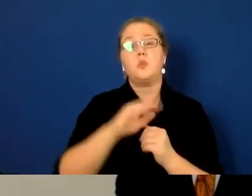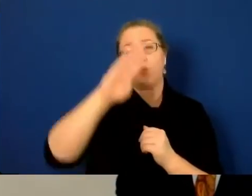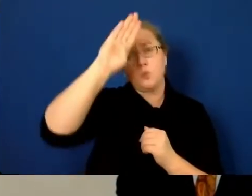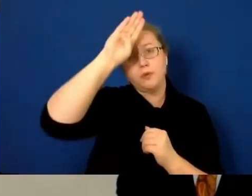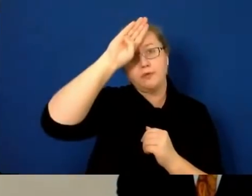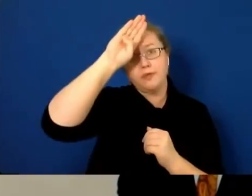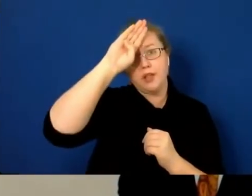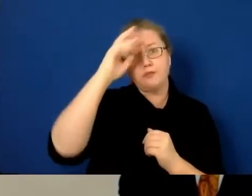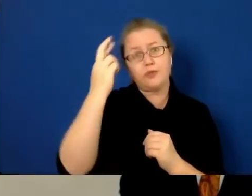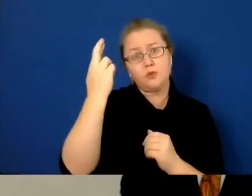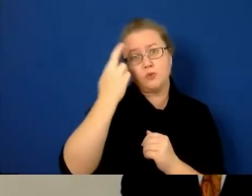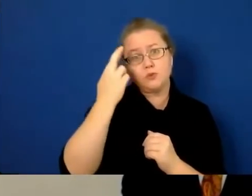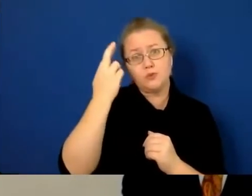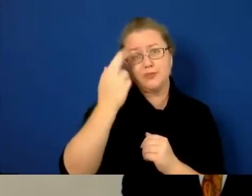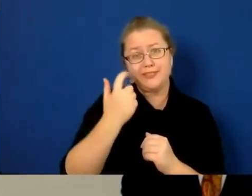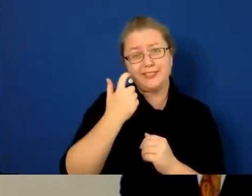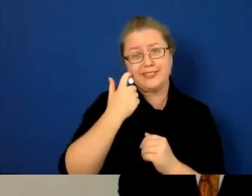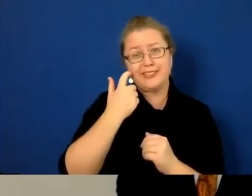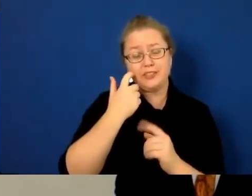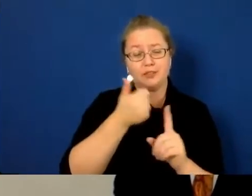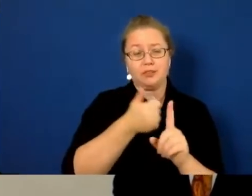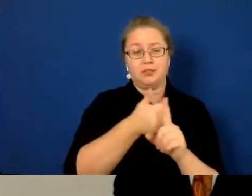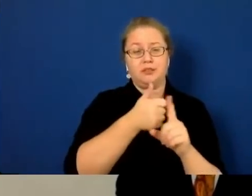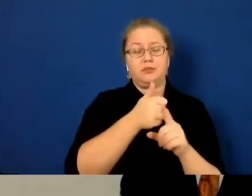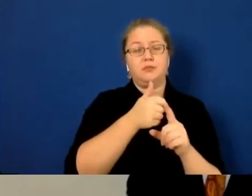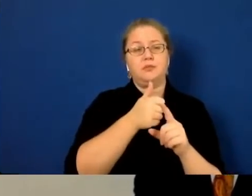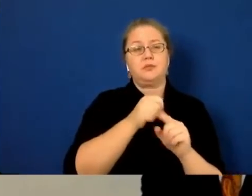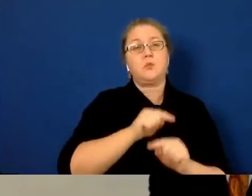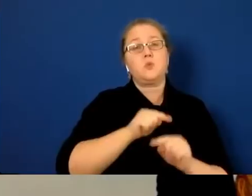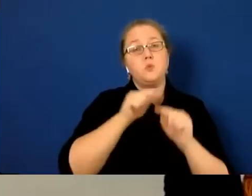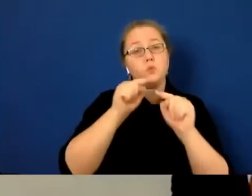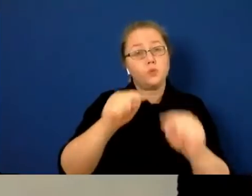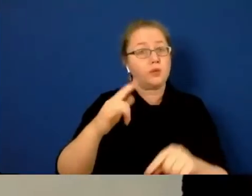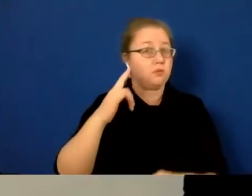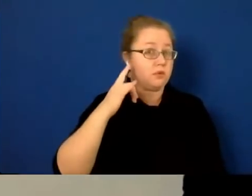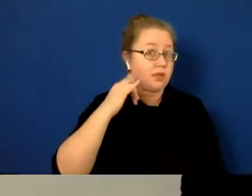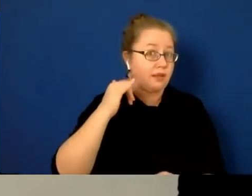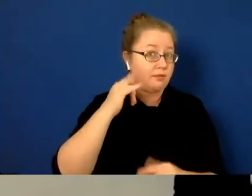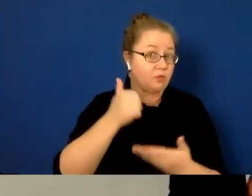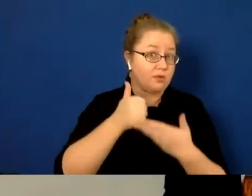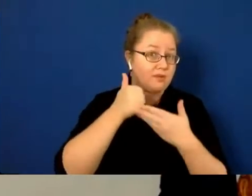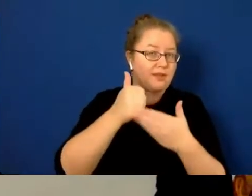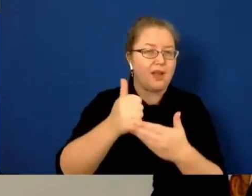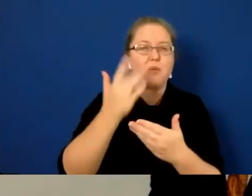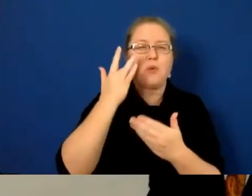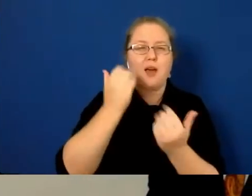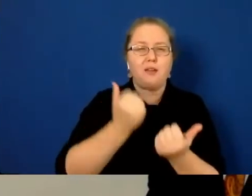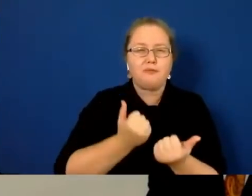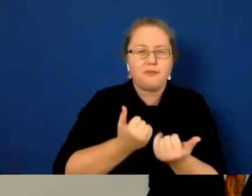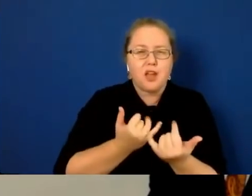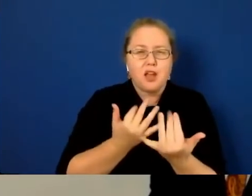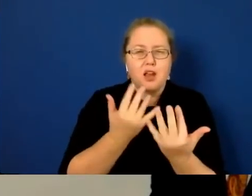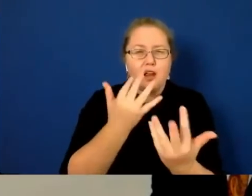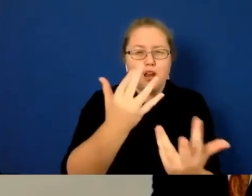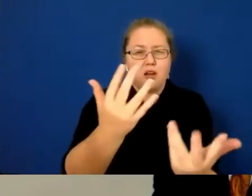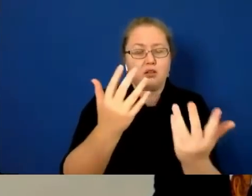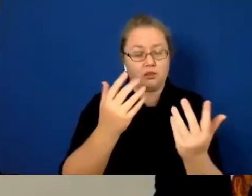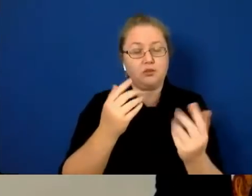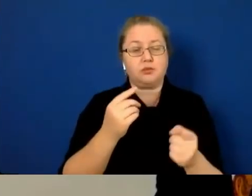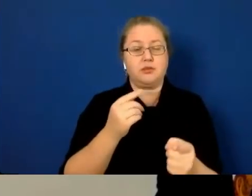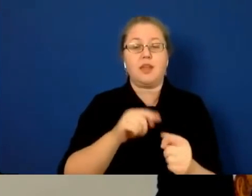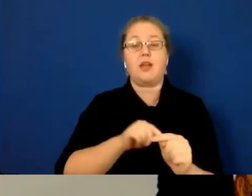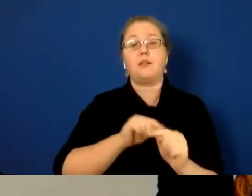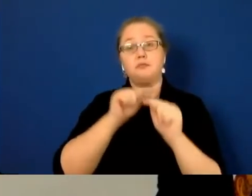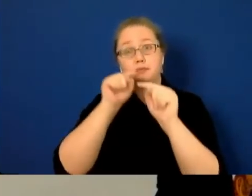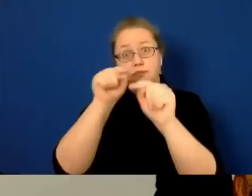few. Our healthcare workers' infection rate is about a little less than 10% of all of our cases, and